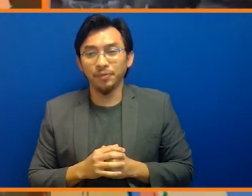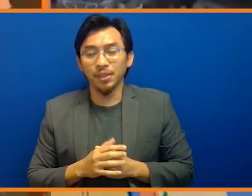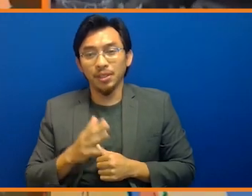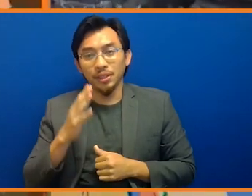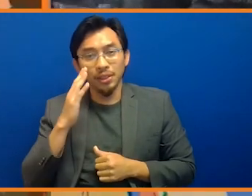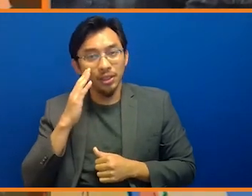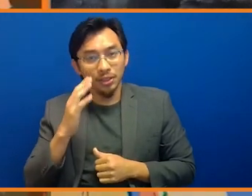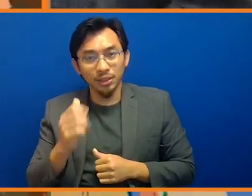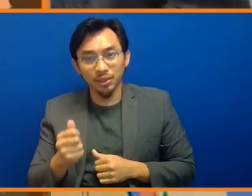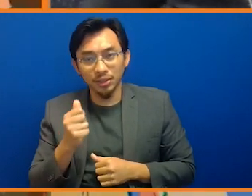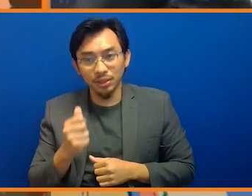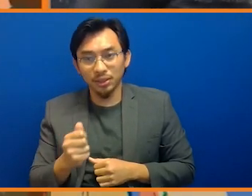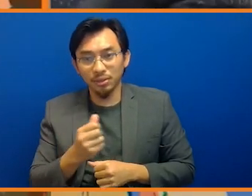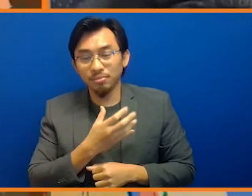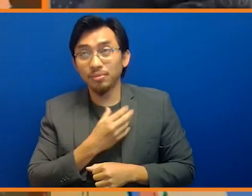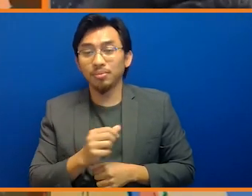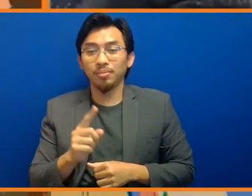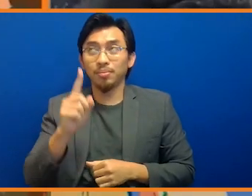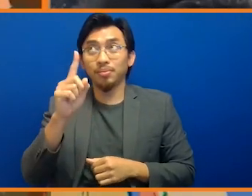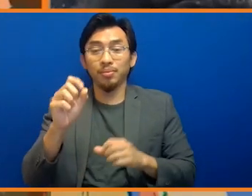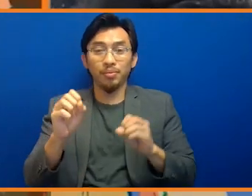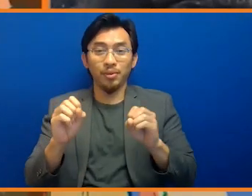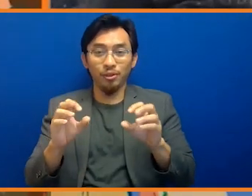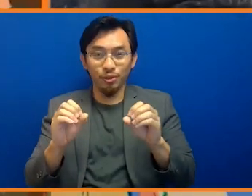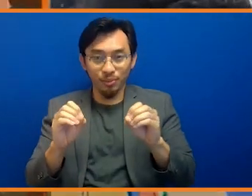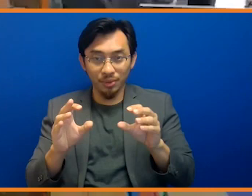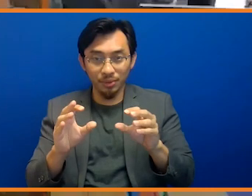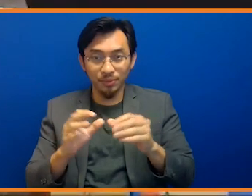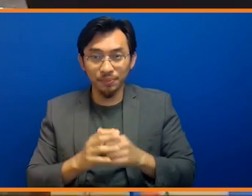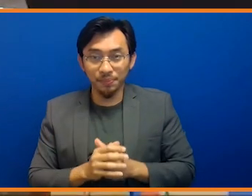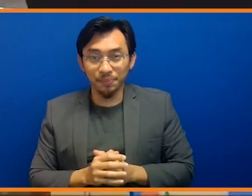Halo, Assalamualaikum warahmatullahi wabarakatuh.